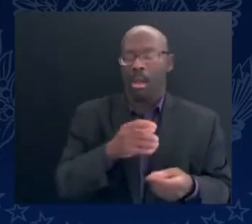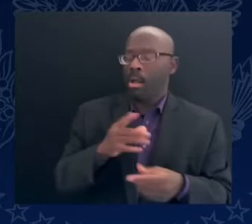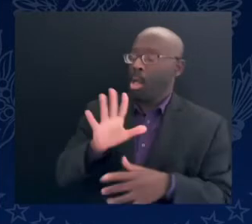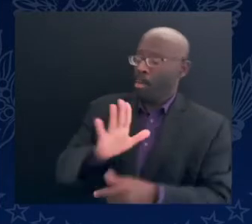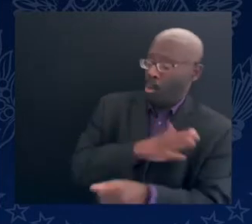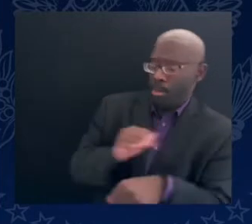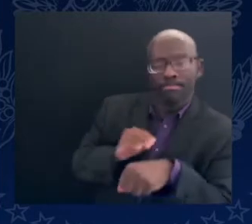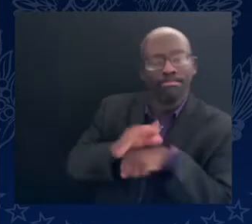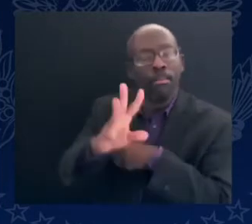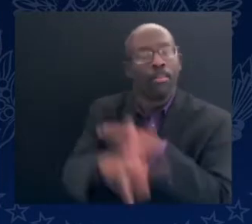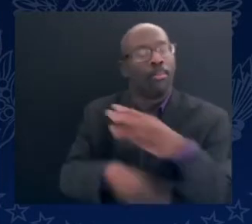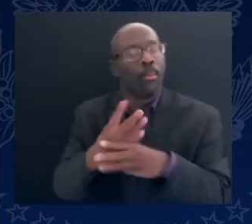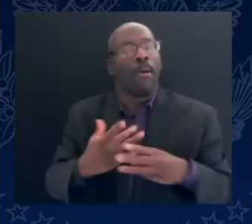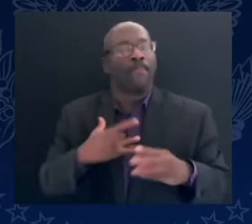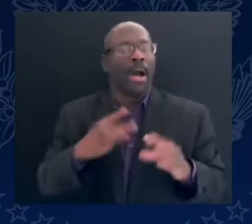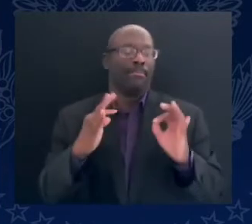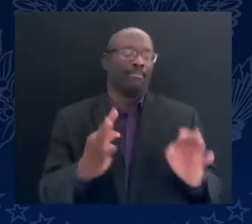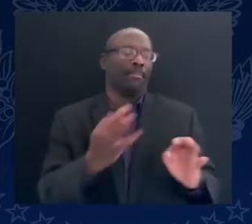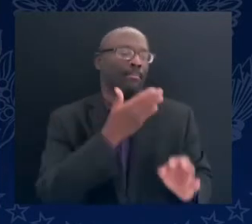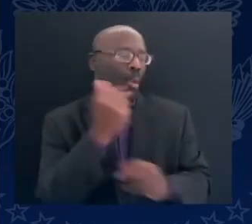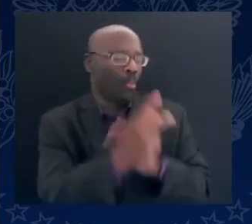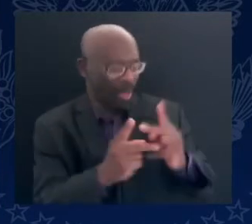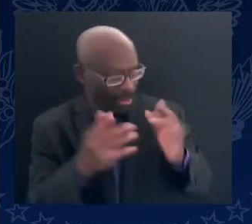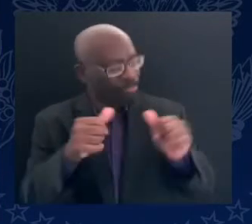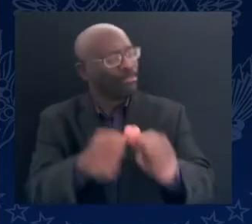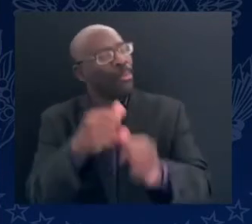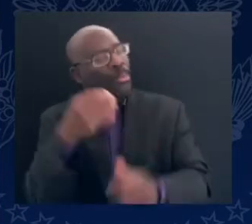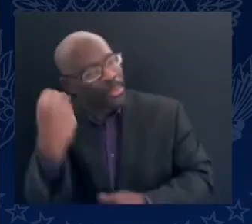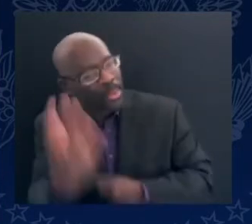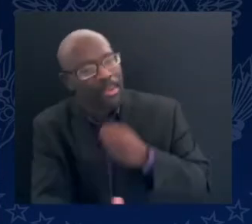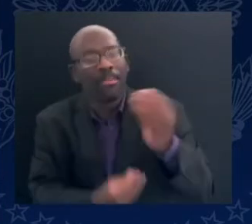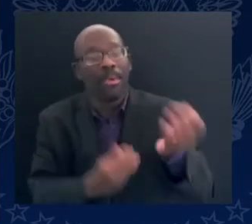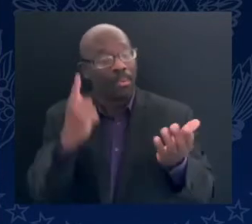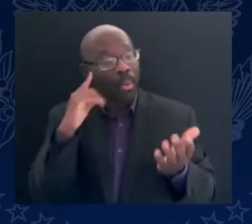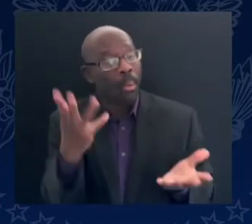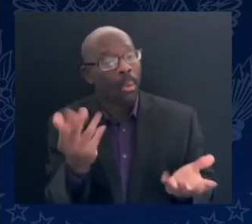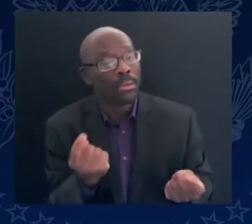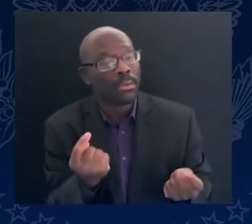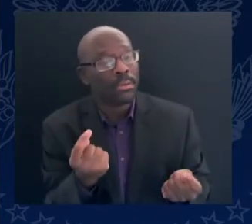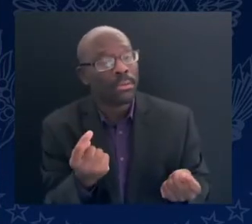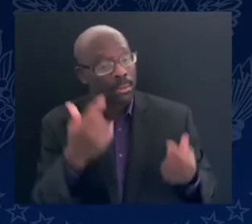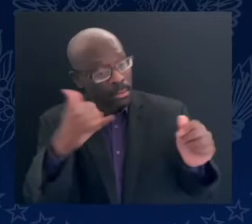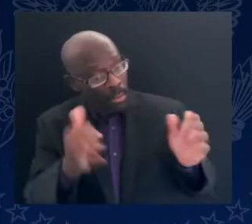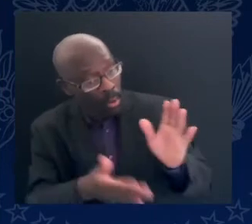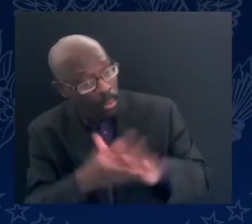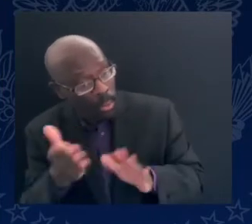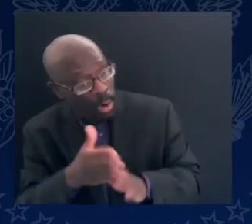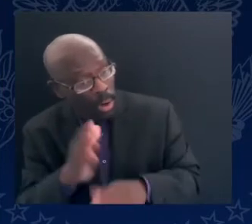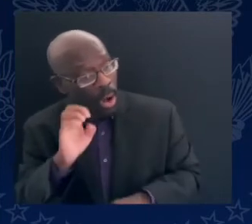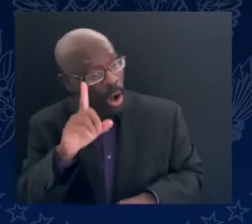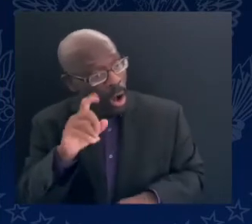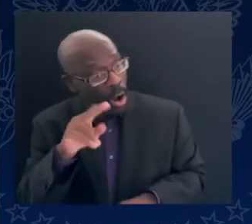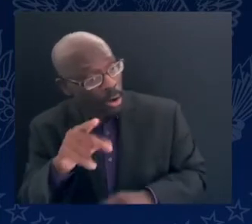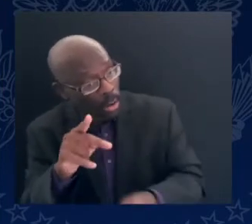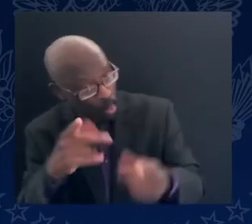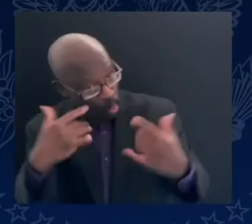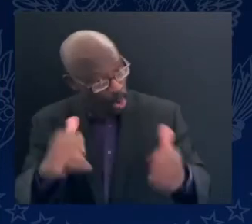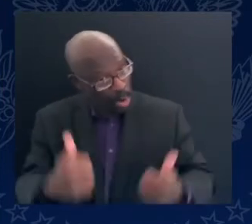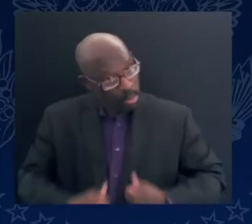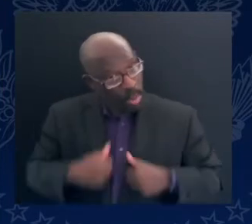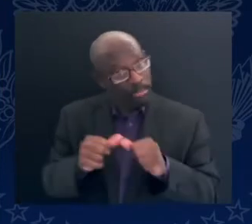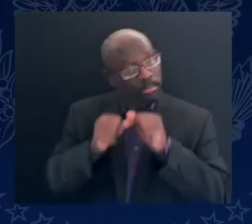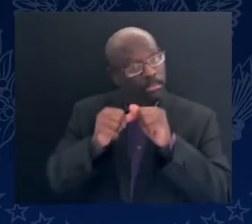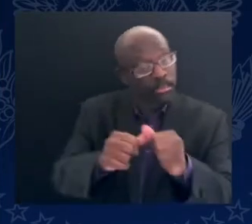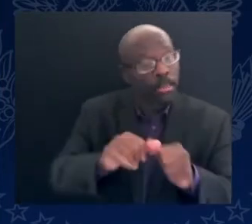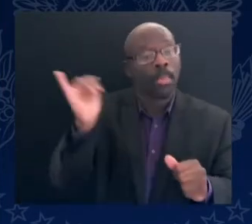continues to give. You know what? Are you still going? Mm-hmm. Elton always wanted to live like a legend, and he